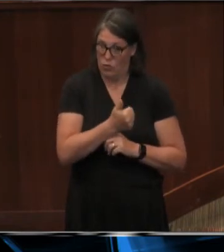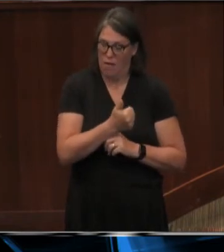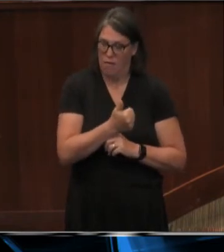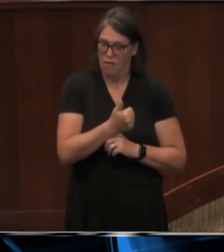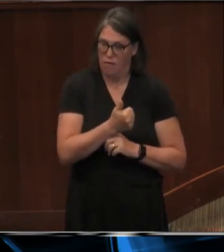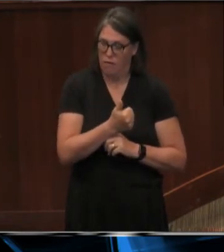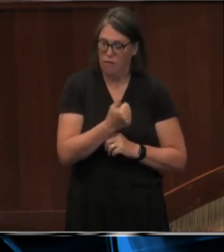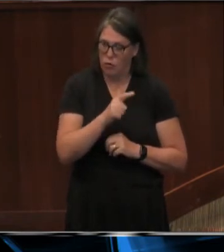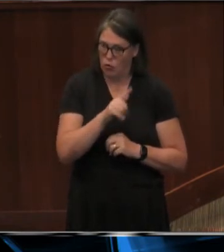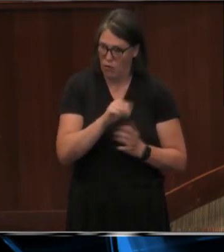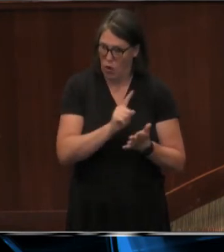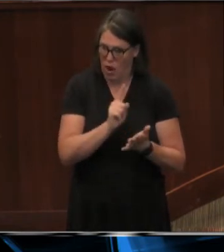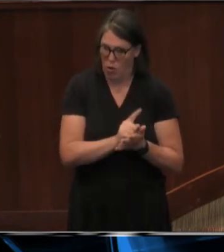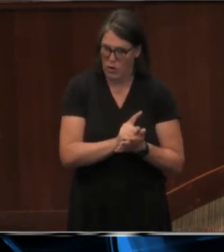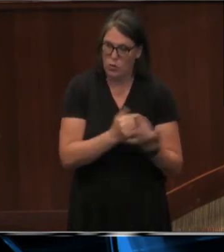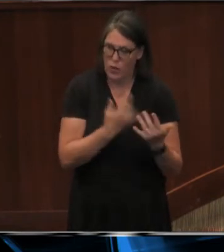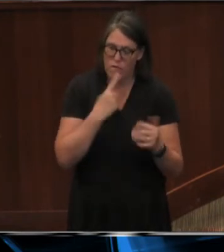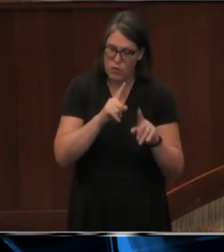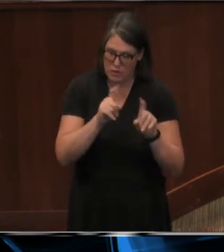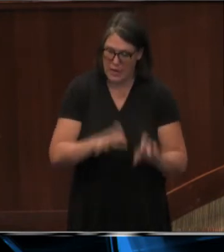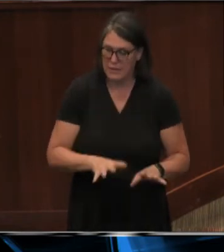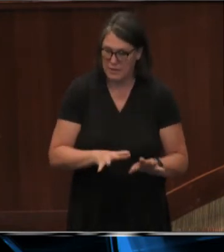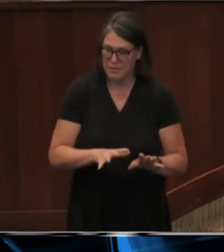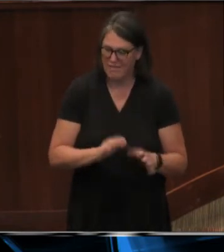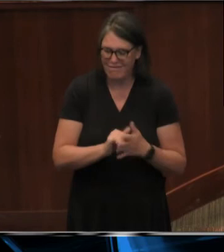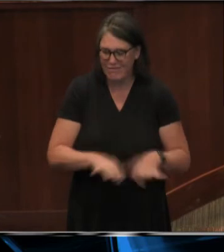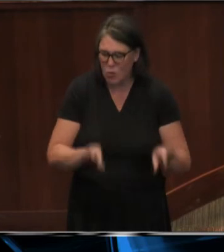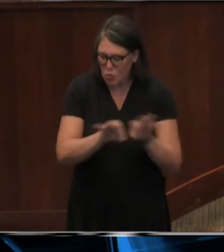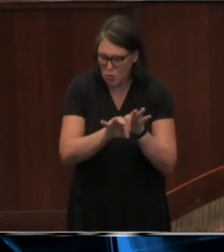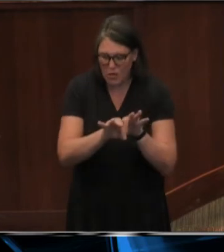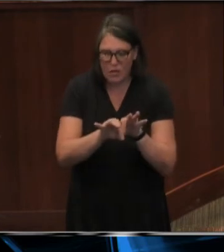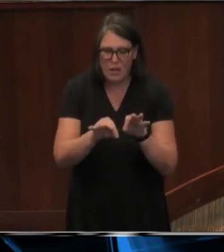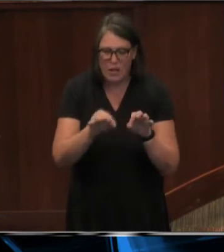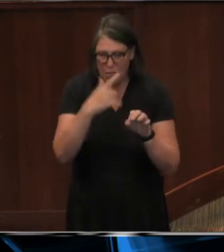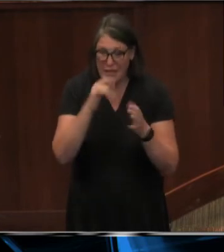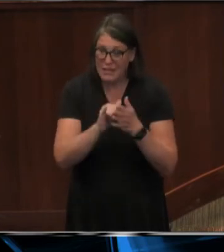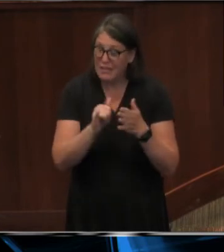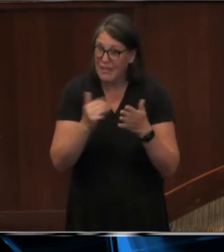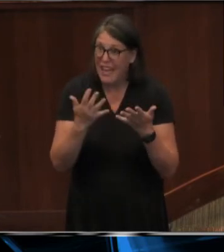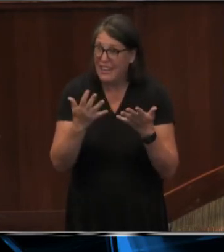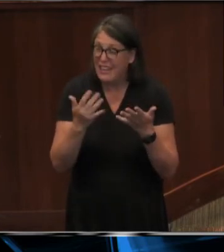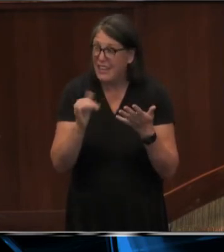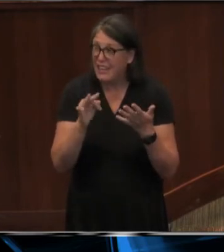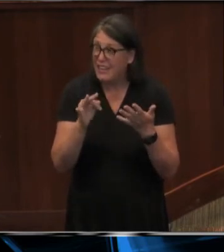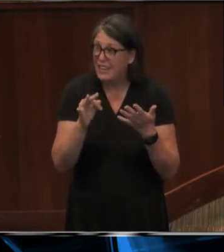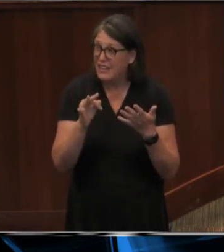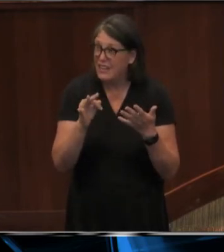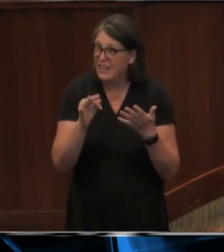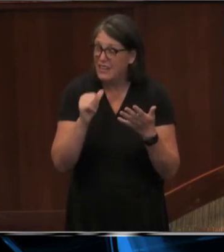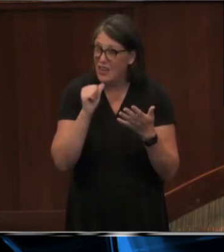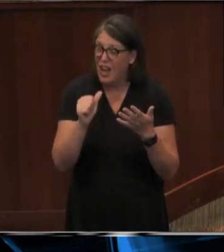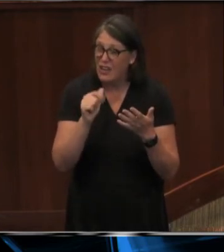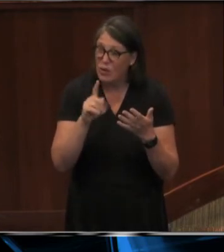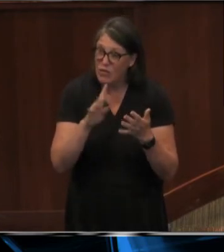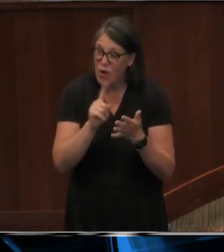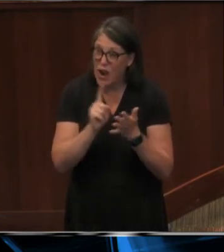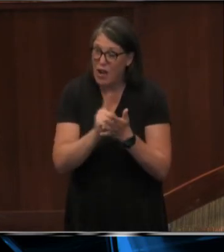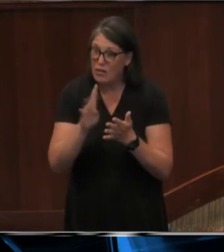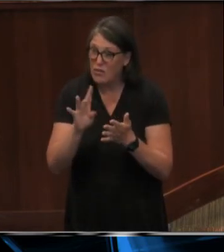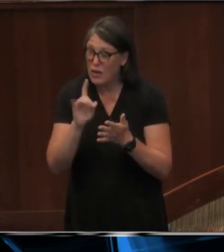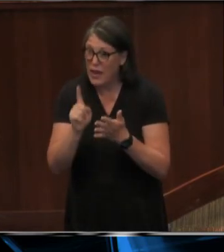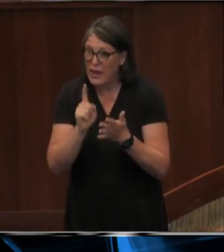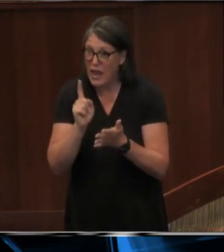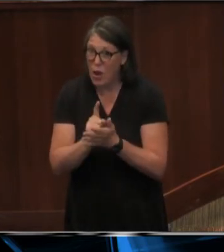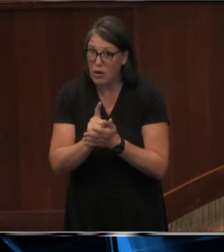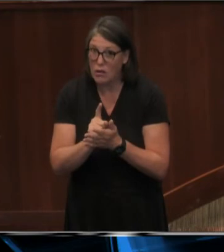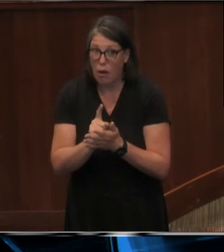prudent, and that way you don't, get out a full 24 or 48 hours and go, oh, I guess I